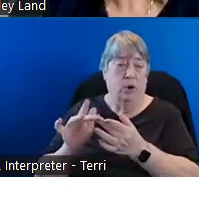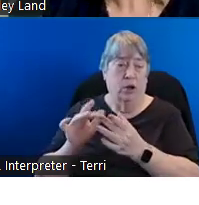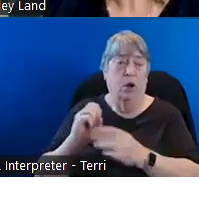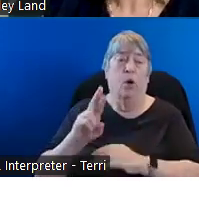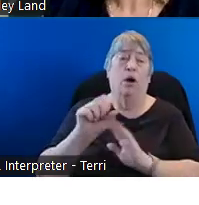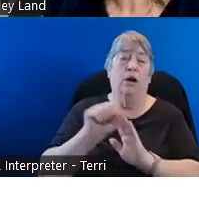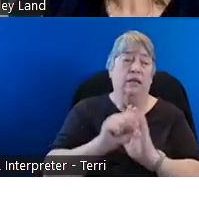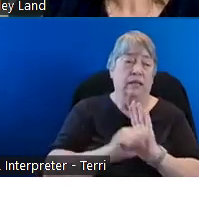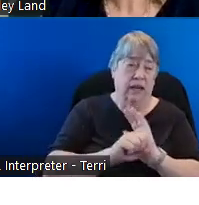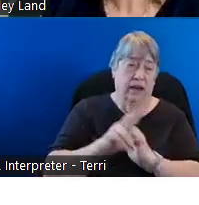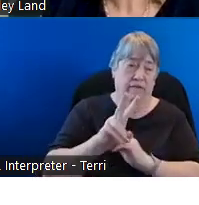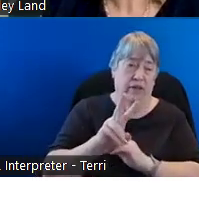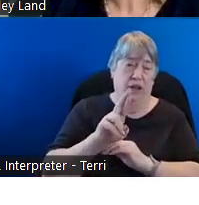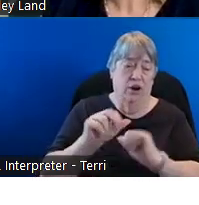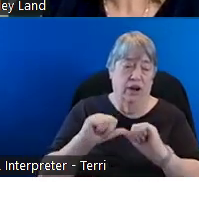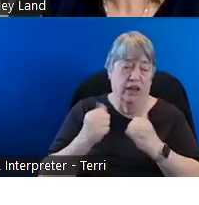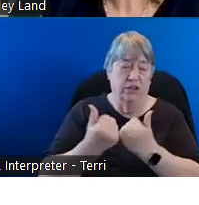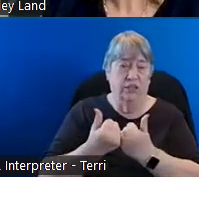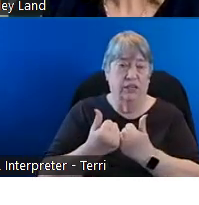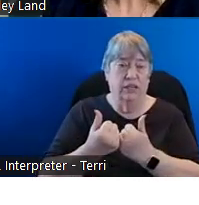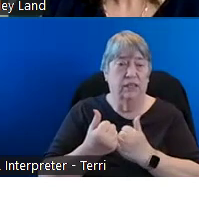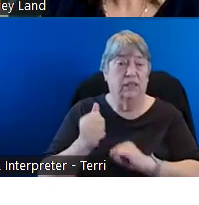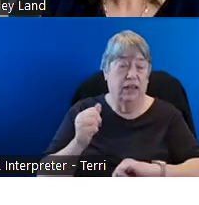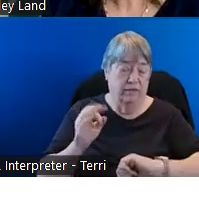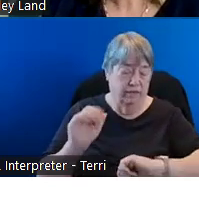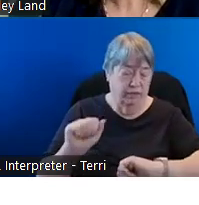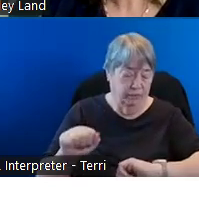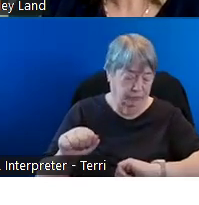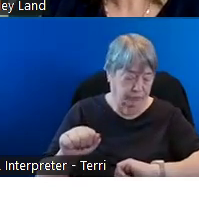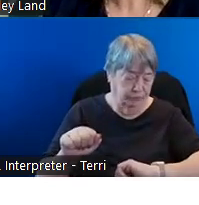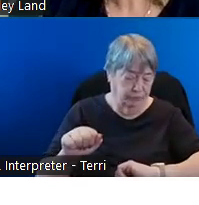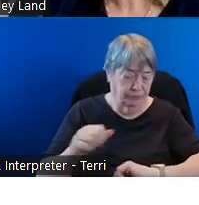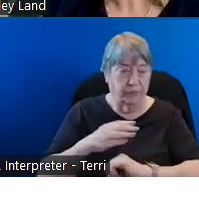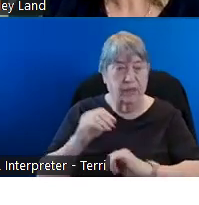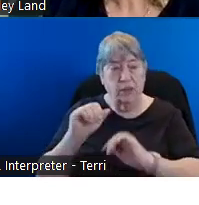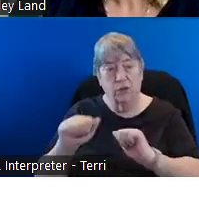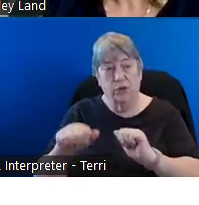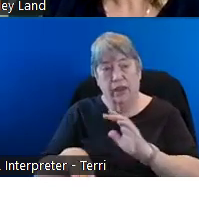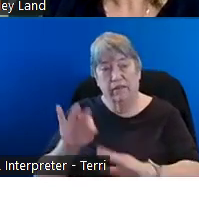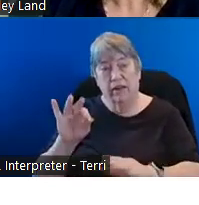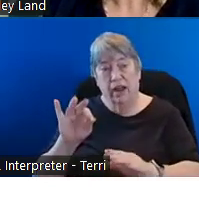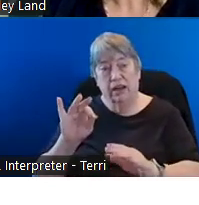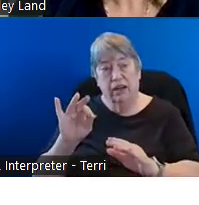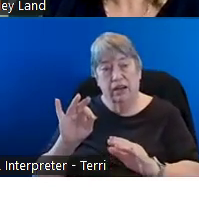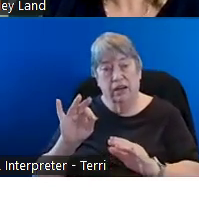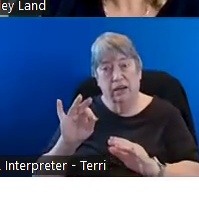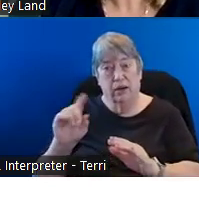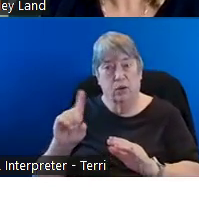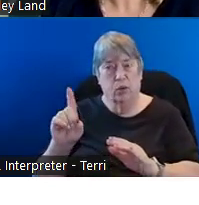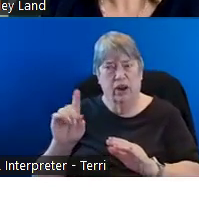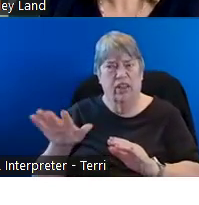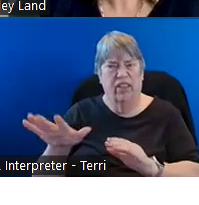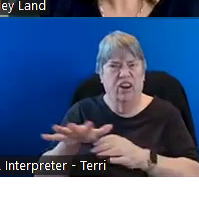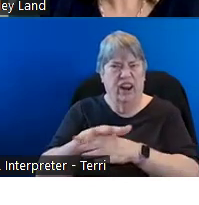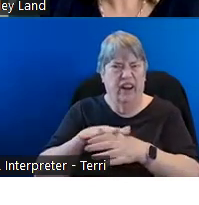a vocational rehabilitation agency if they're found able. And you can find where to find the people that are in their area and